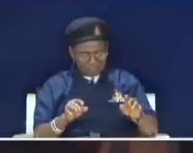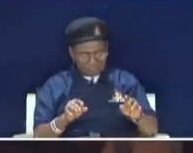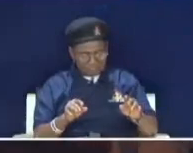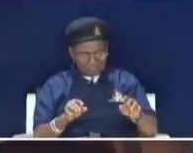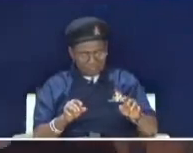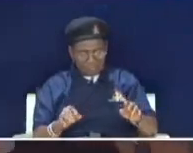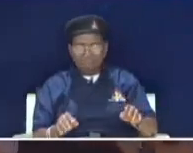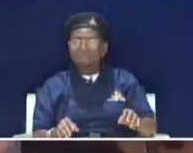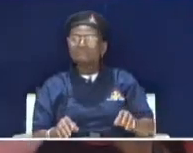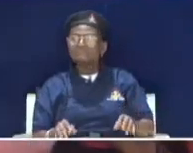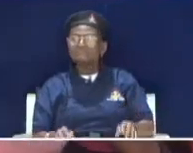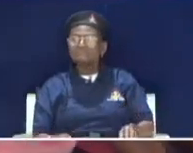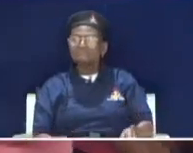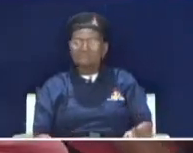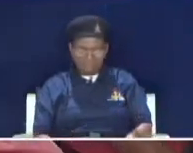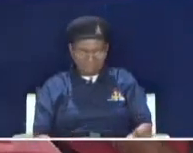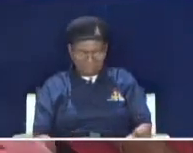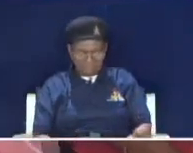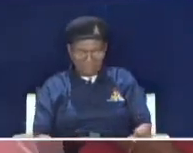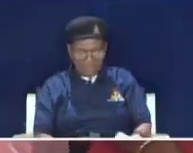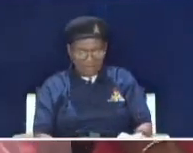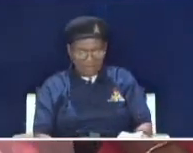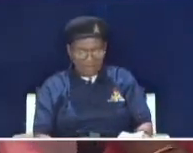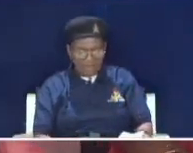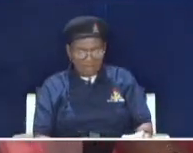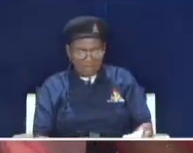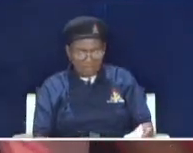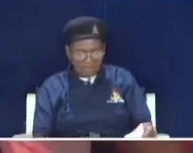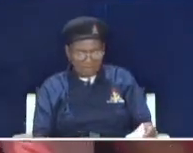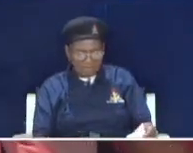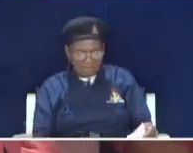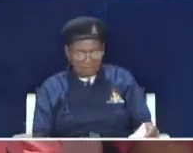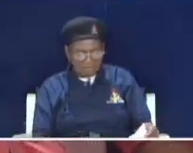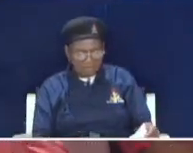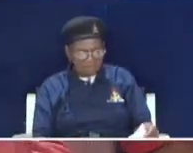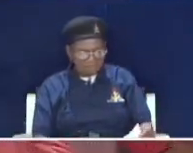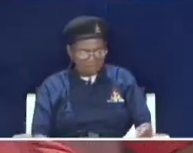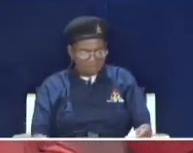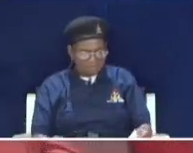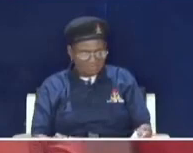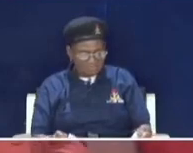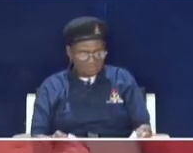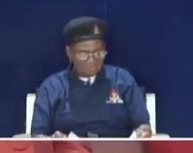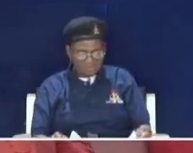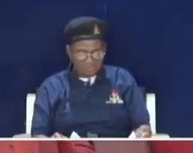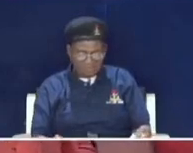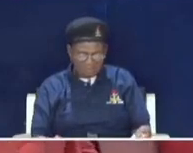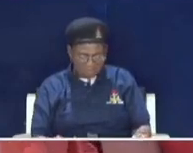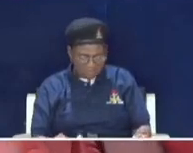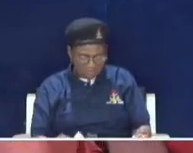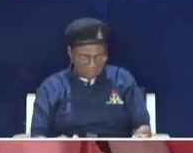God is far greater than the world can make known.